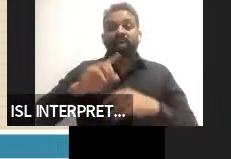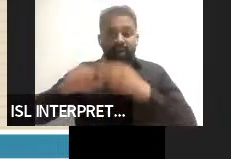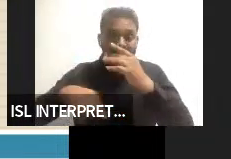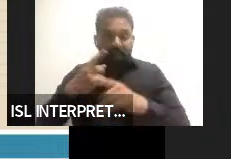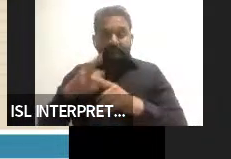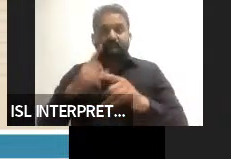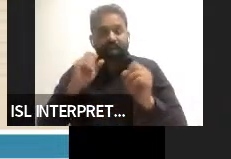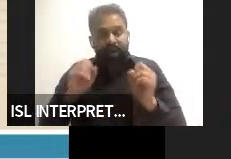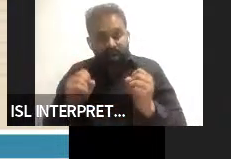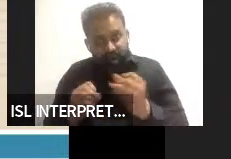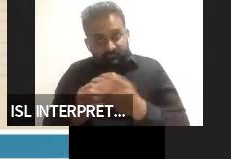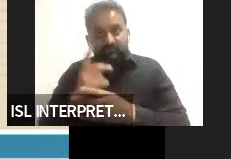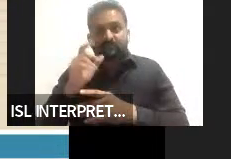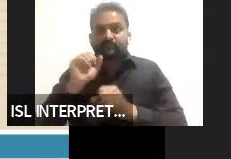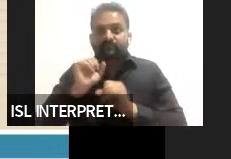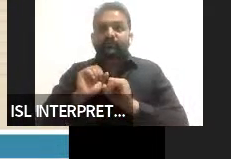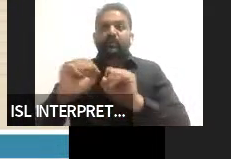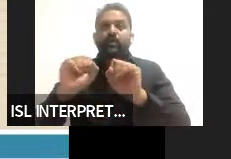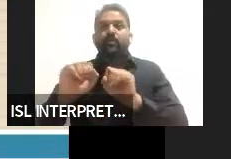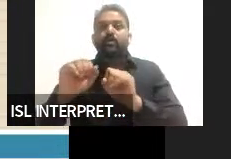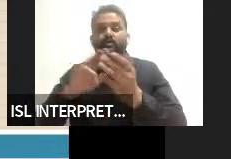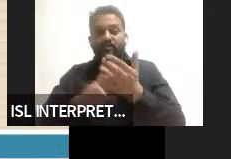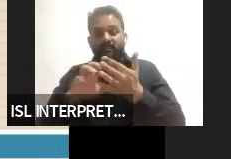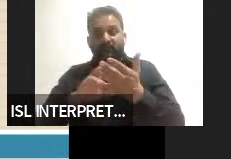start working on your respondent memo.